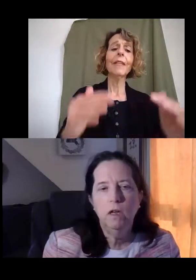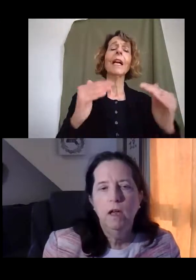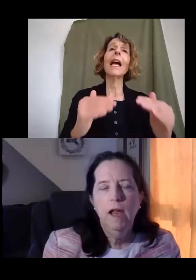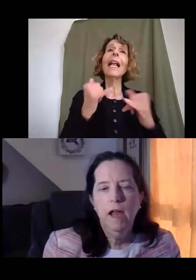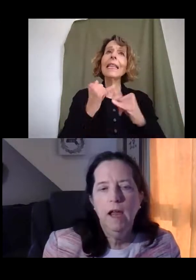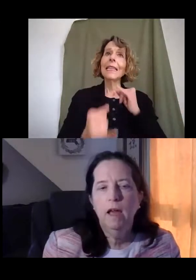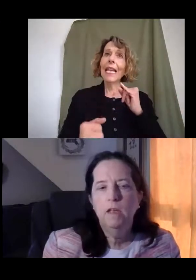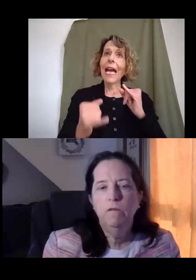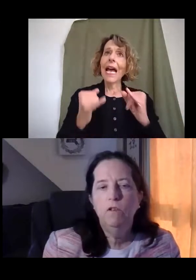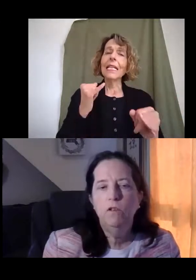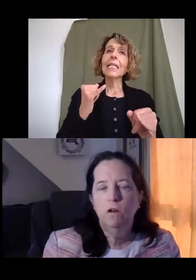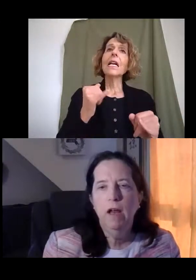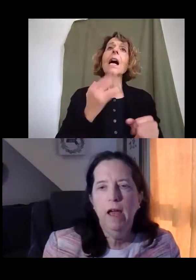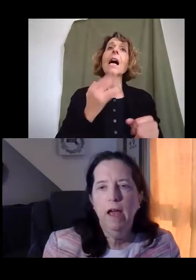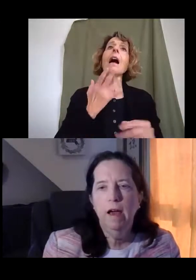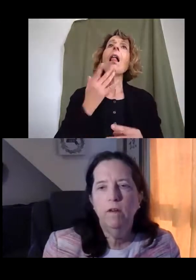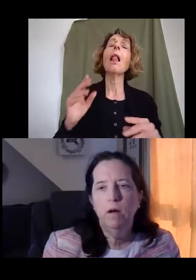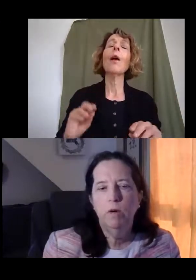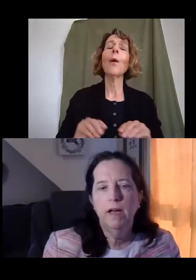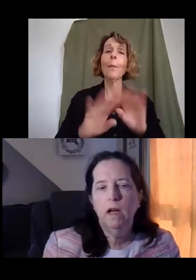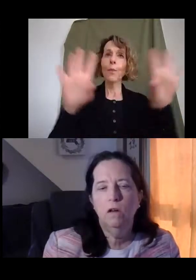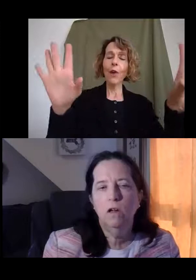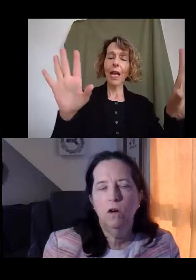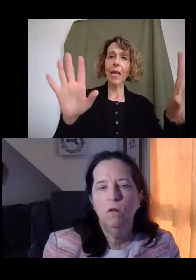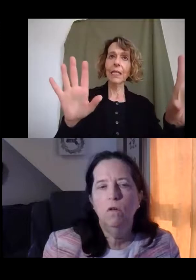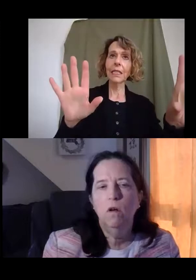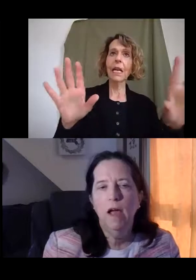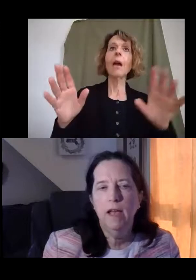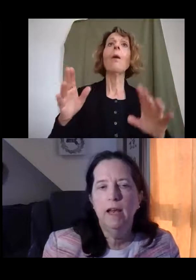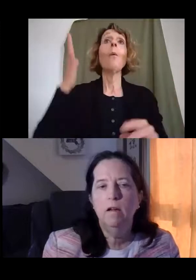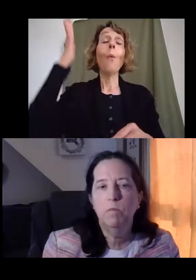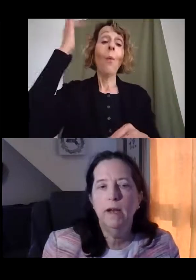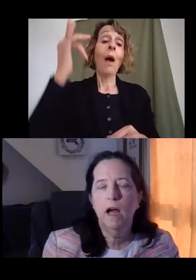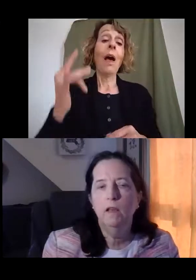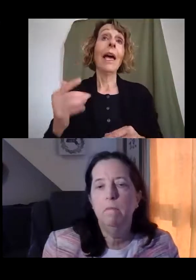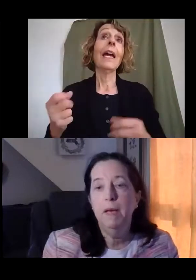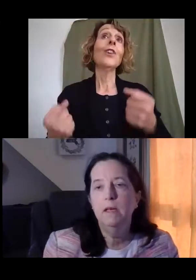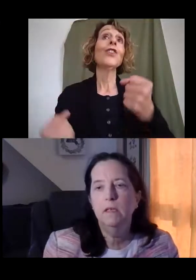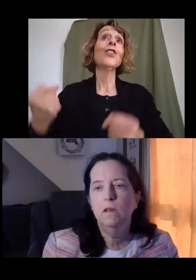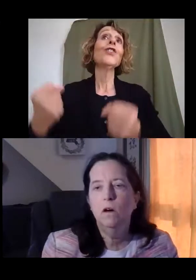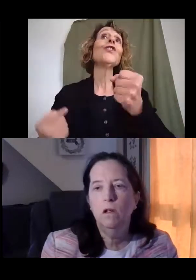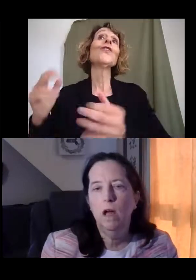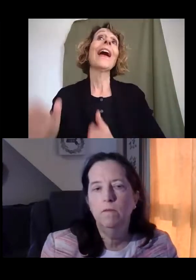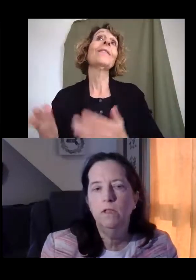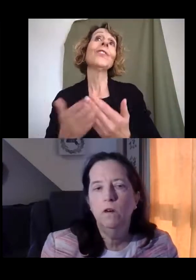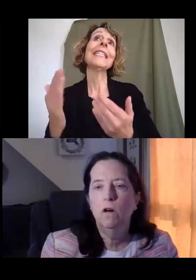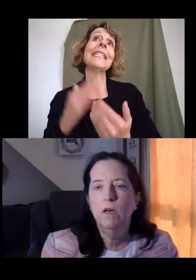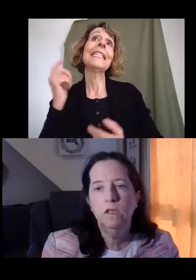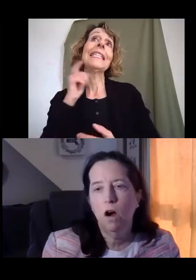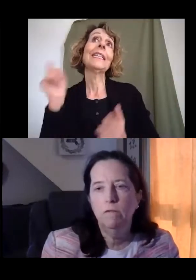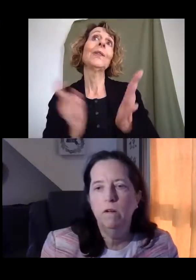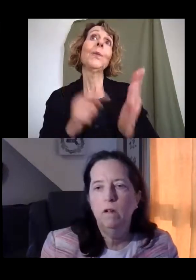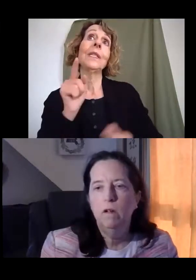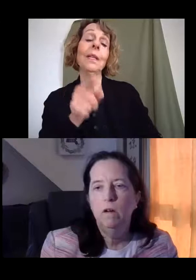drivers. And if you don't have a bright colored coat, getting bright colored mittens or gloves or